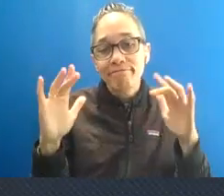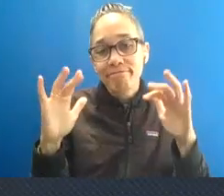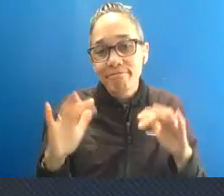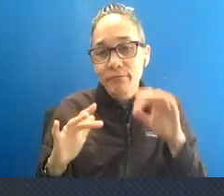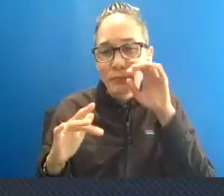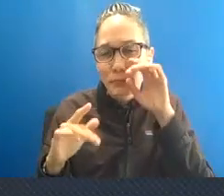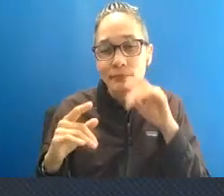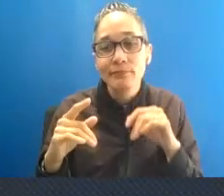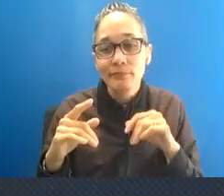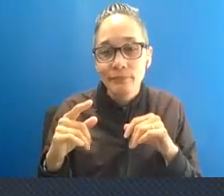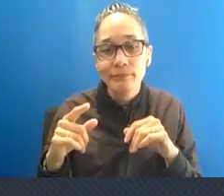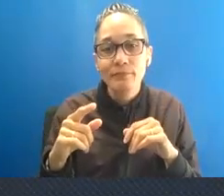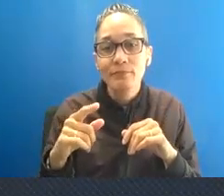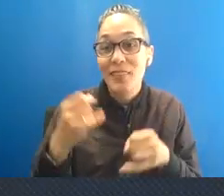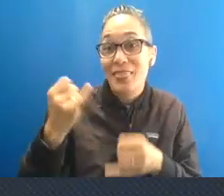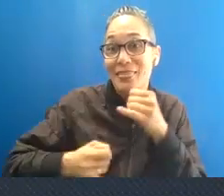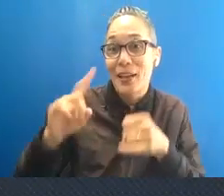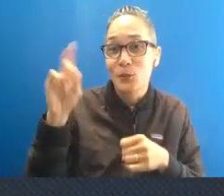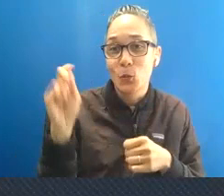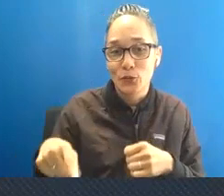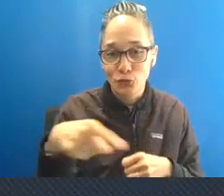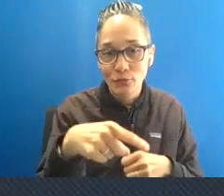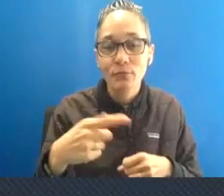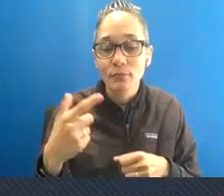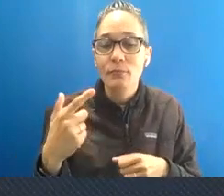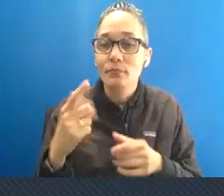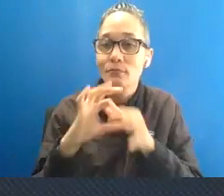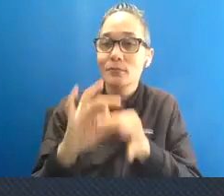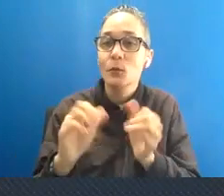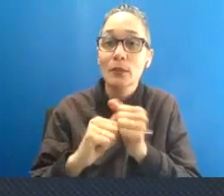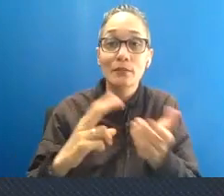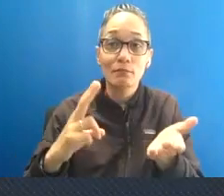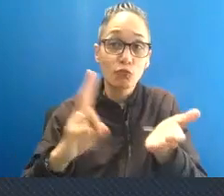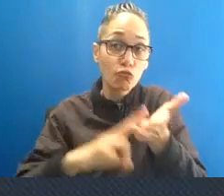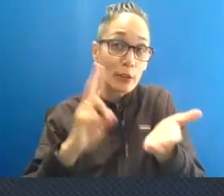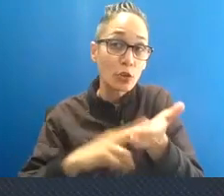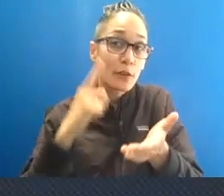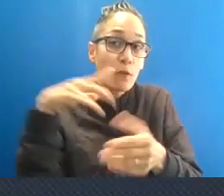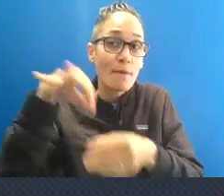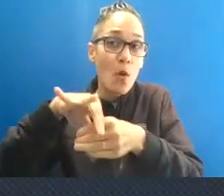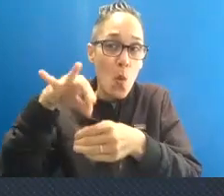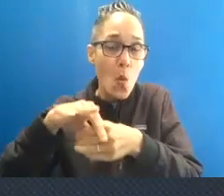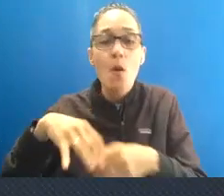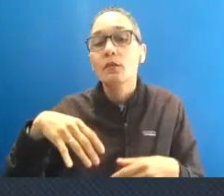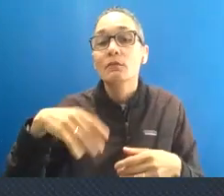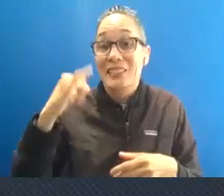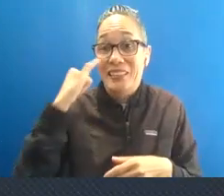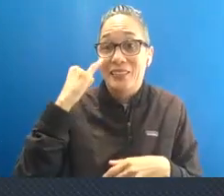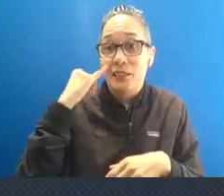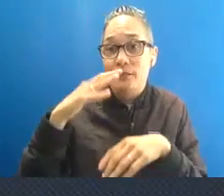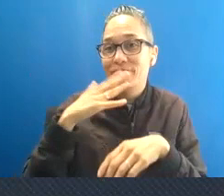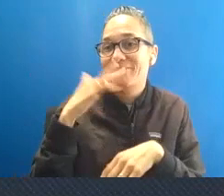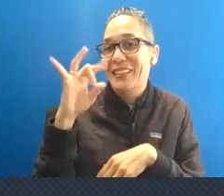And on to the final question. This is regarding registering to vote. If you're